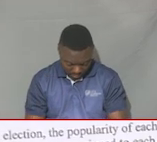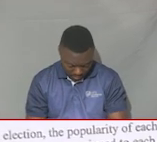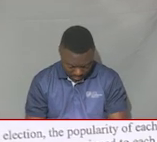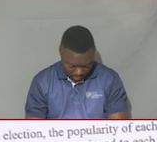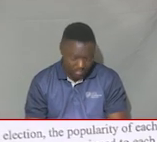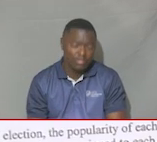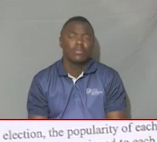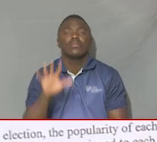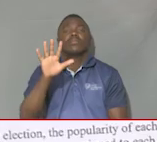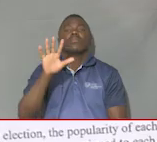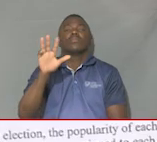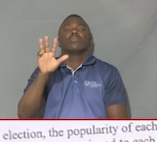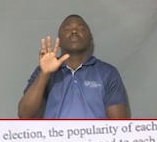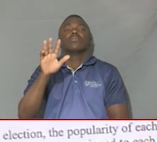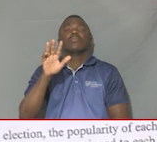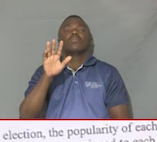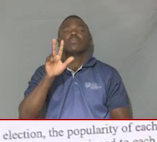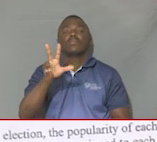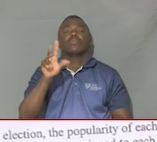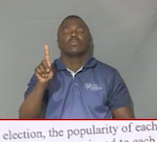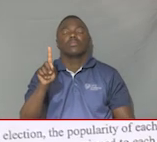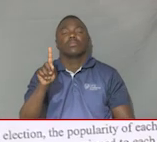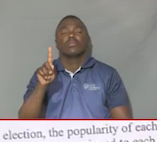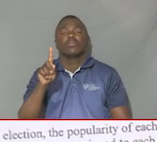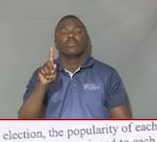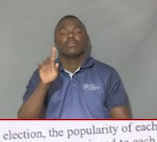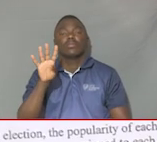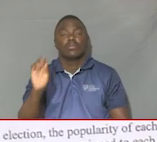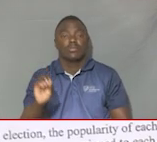59, 81, 40,